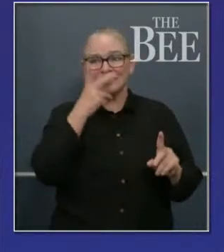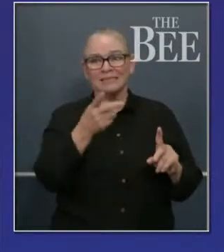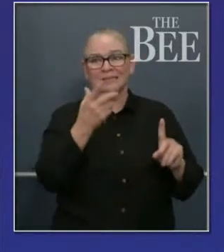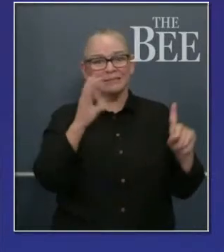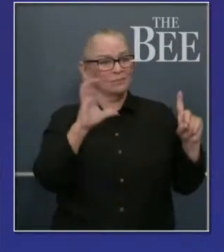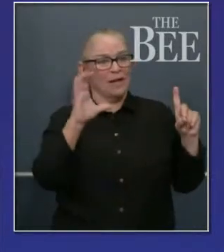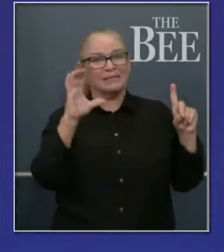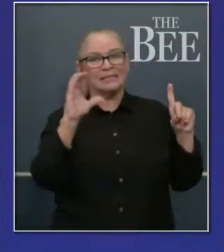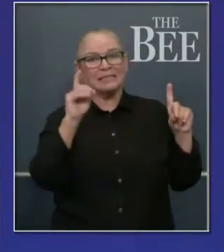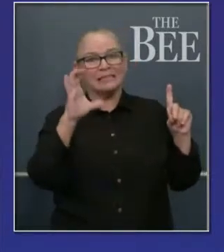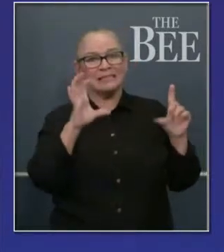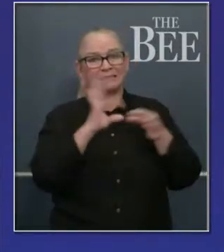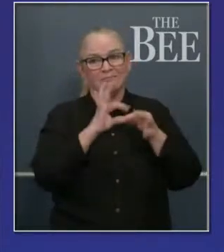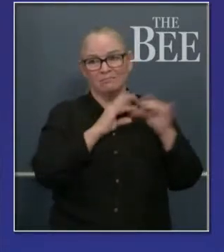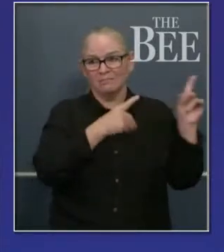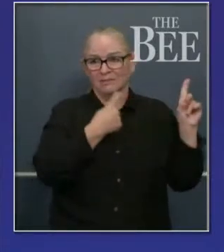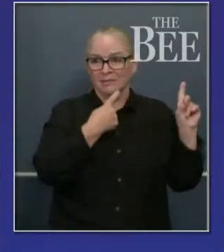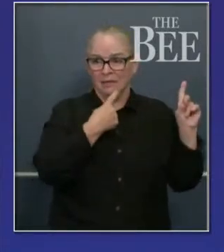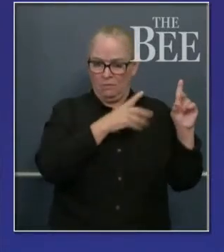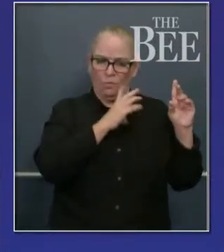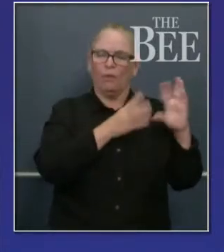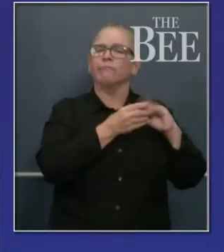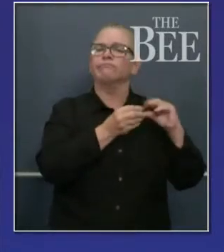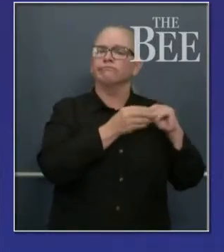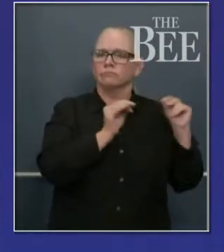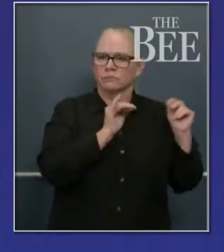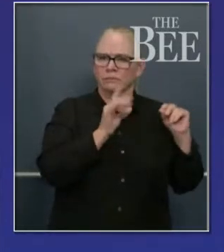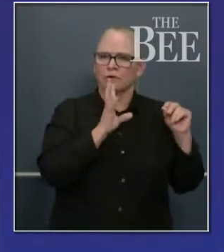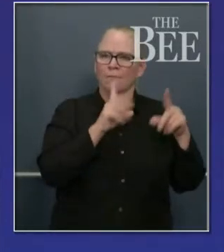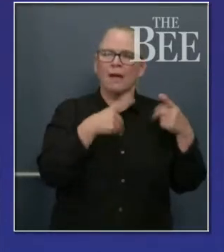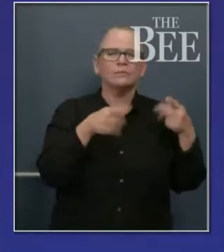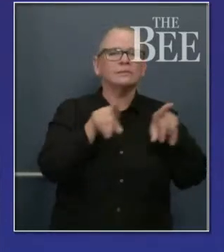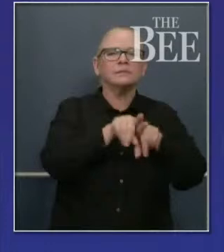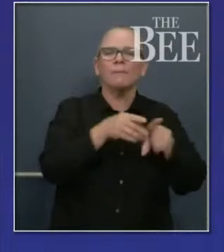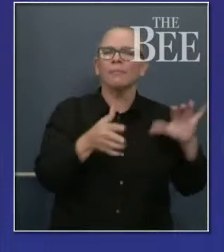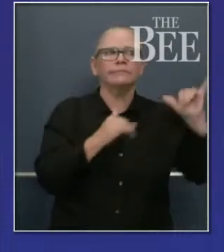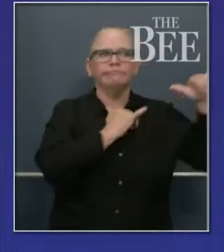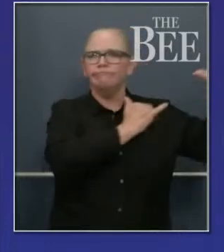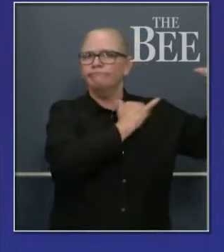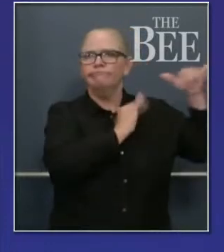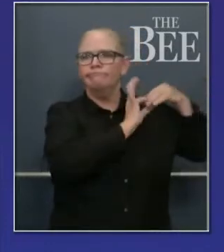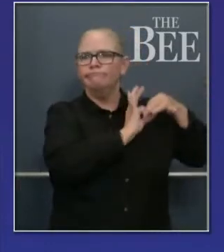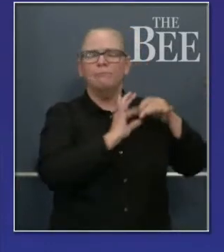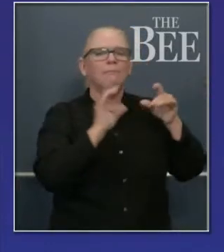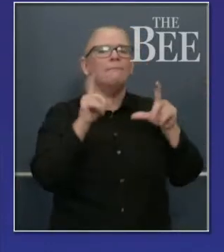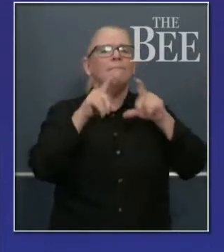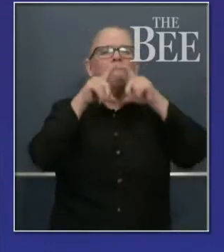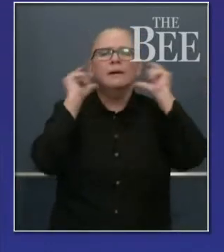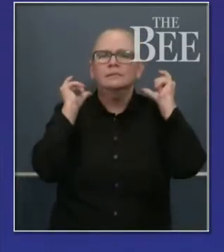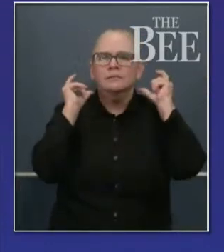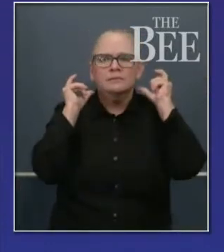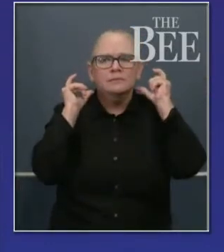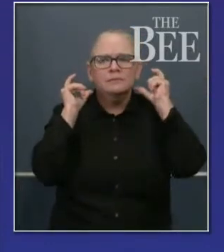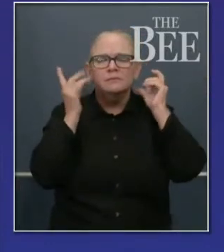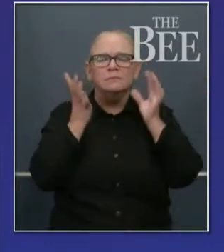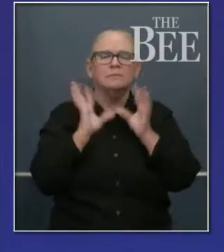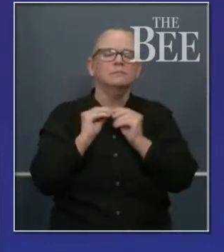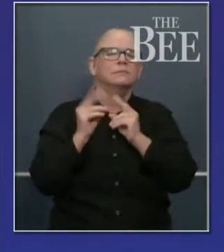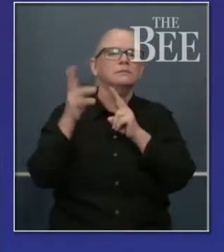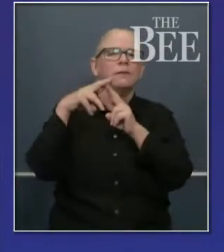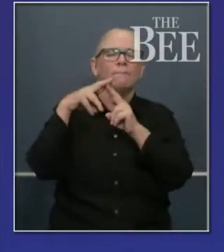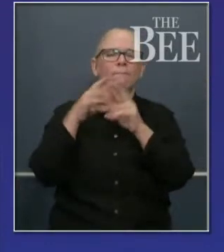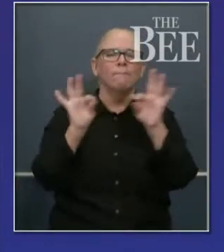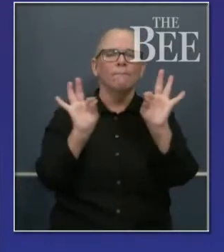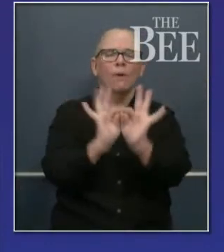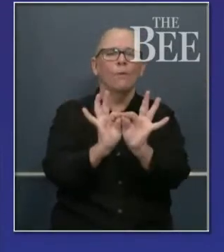said about the power and potency of the non-pharmaceutical intervention of wearing a mask being as a potent, or perhaps even more potent than a